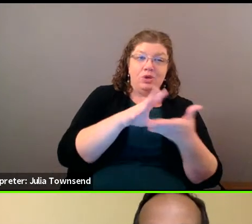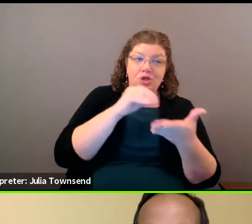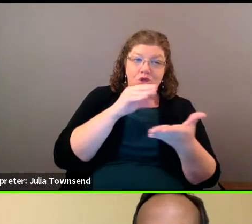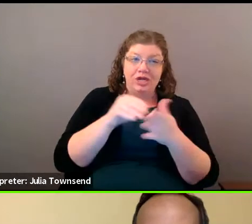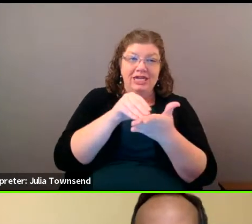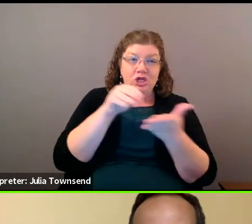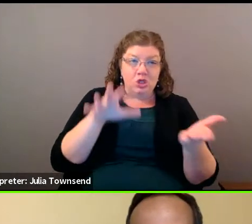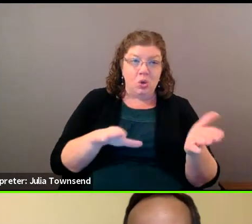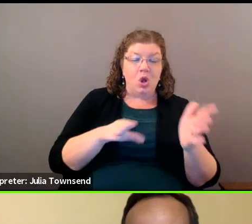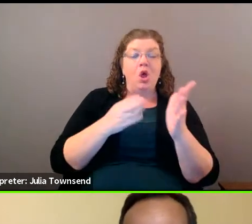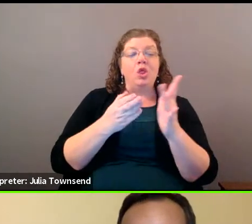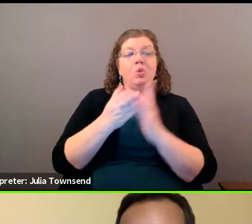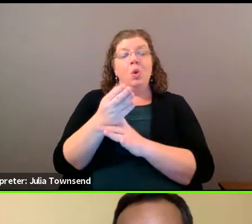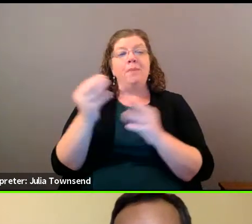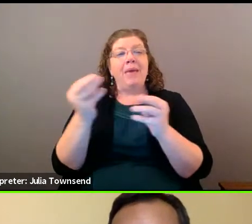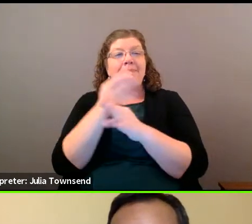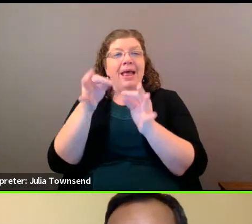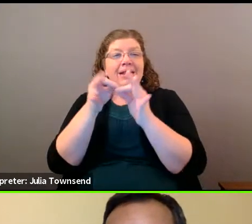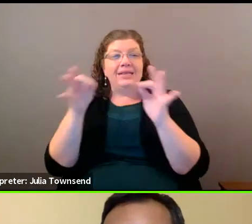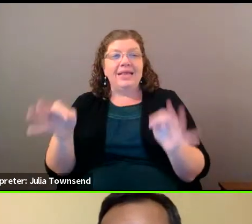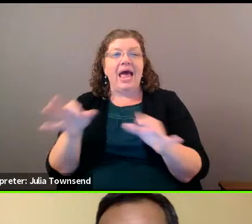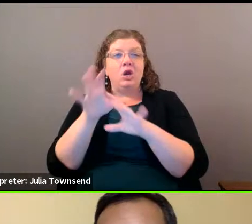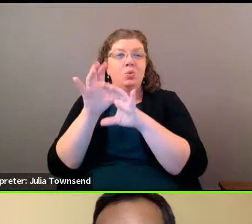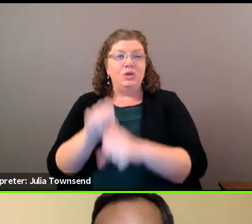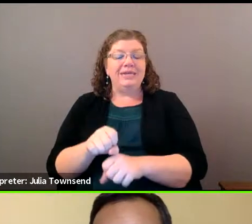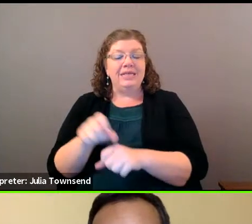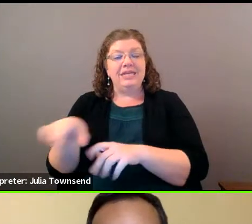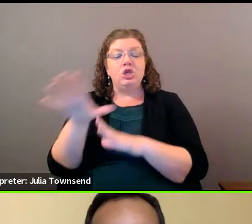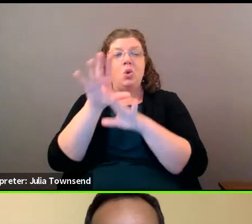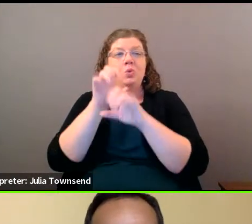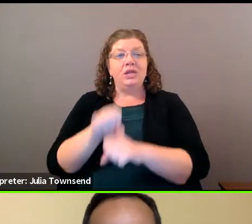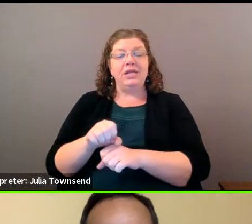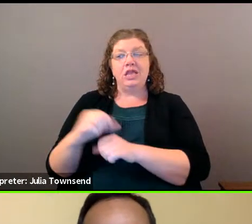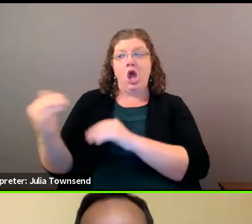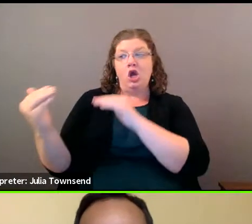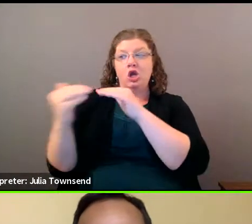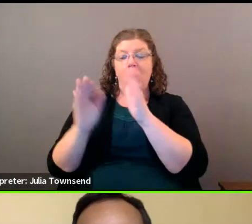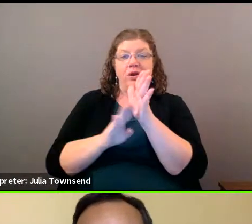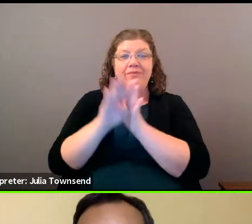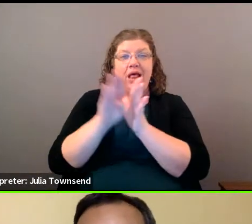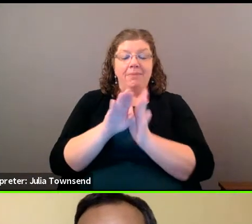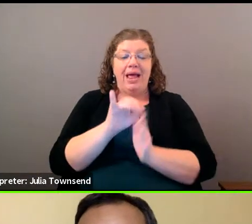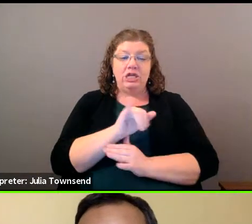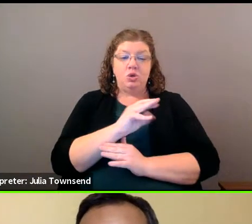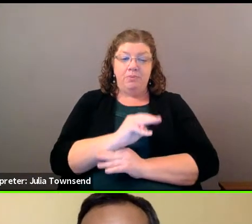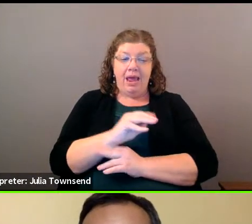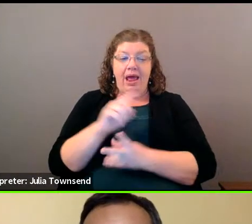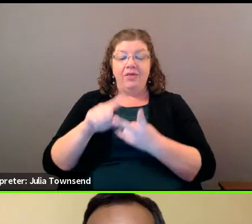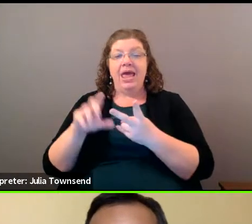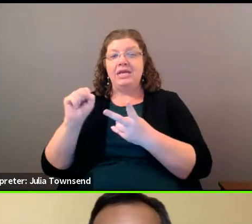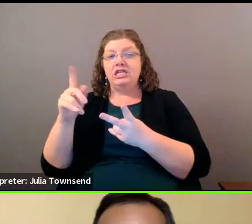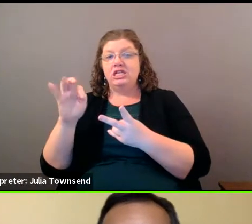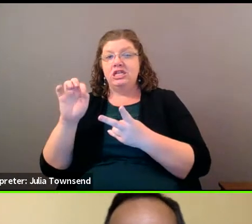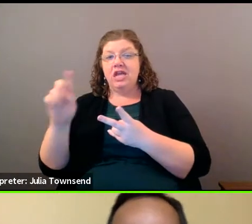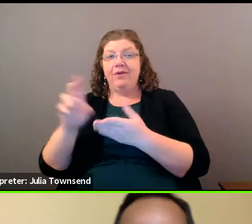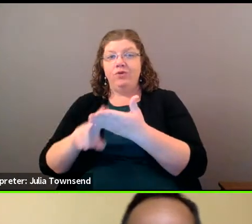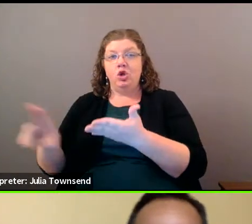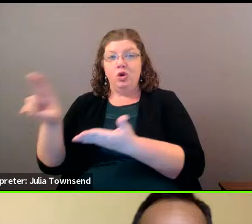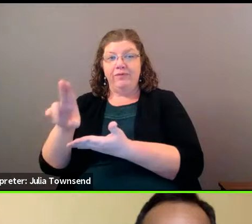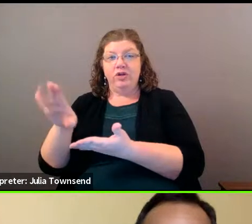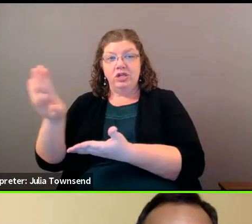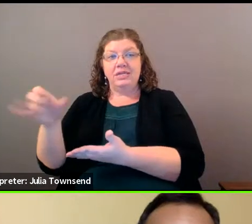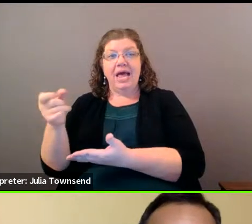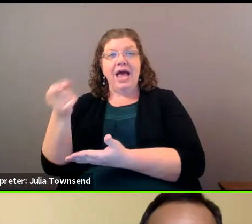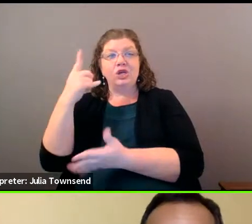the mathematical language routines. These are routines that were co-developed by Illustrative Math and Stanford University's